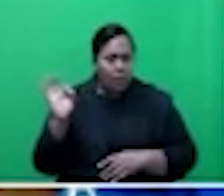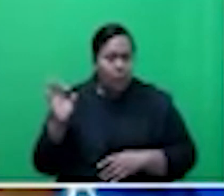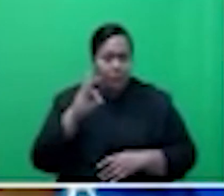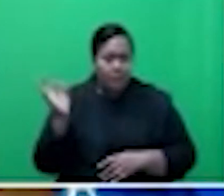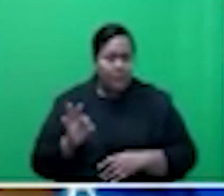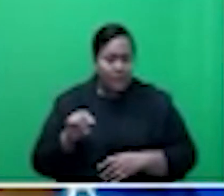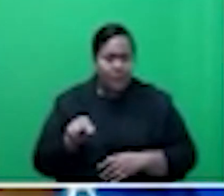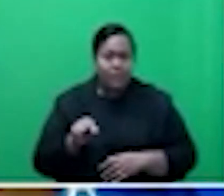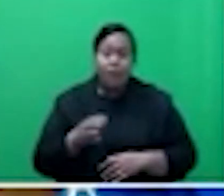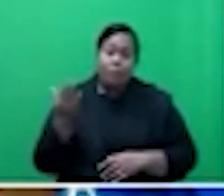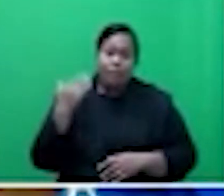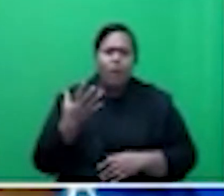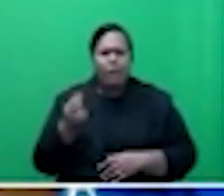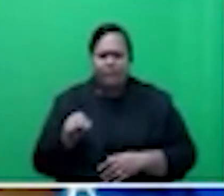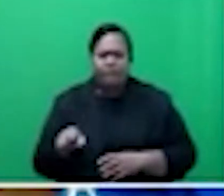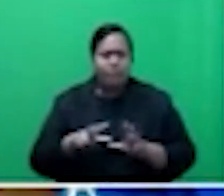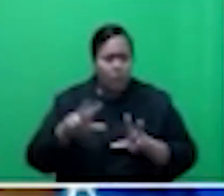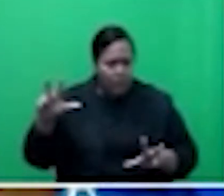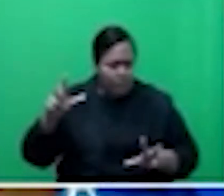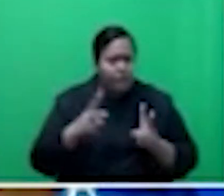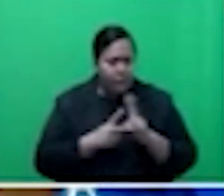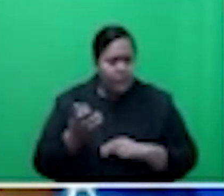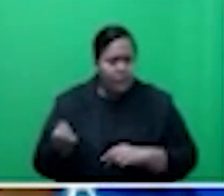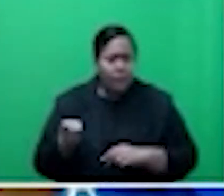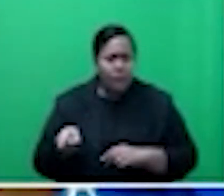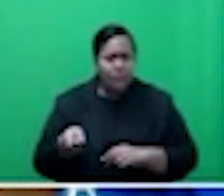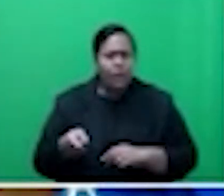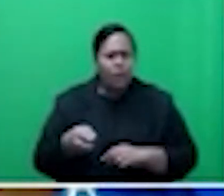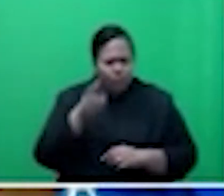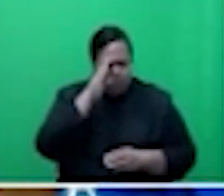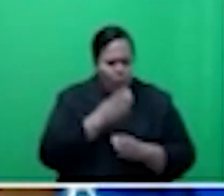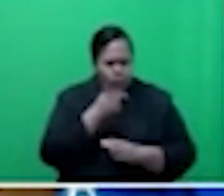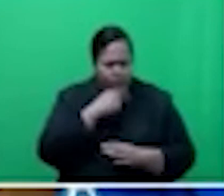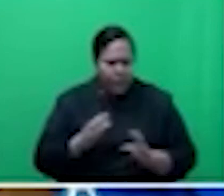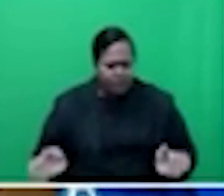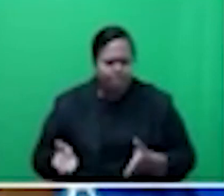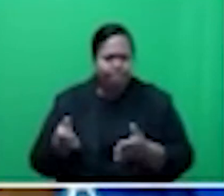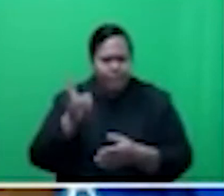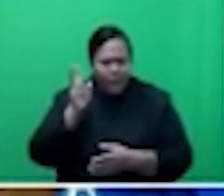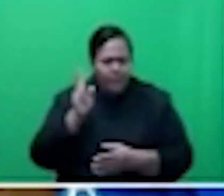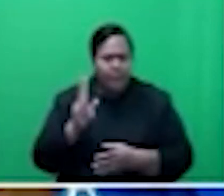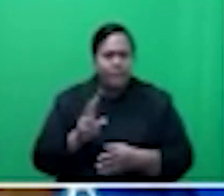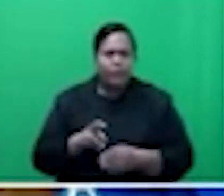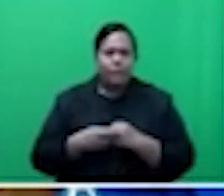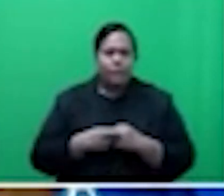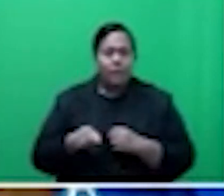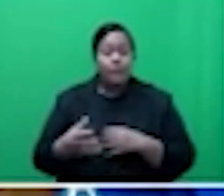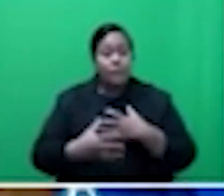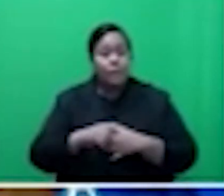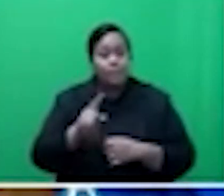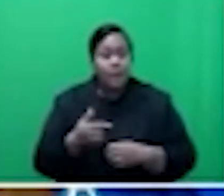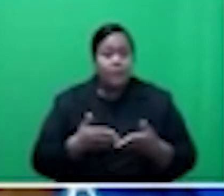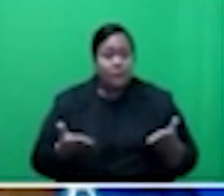in Bula. We're hoping to get that redone, and another one on the other side of Honolulu towards Natera, Focus Network. But the focus